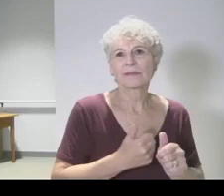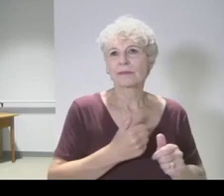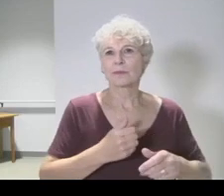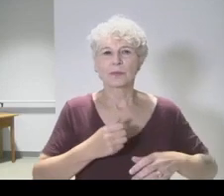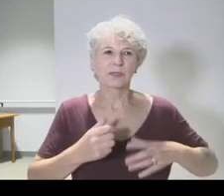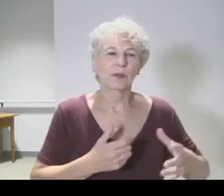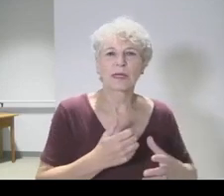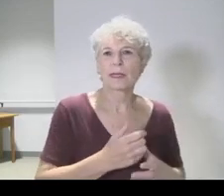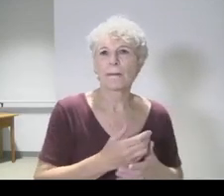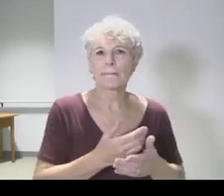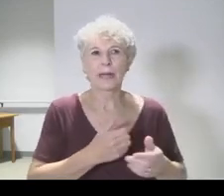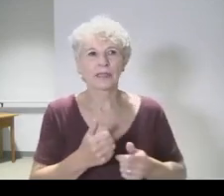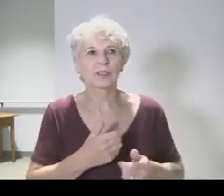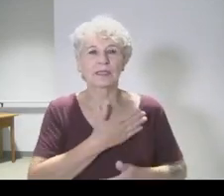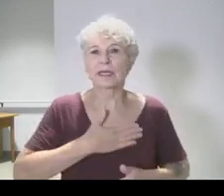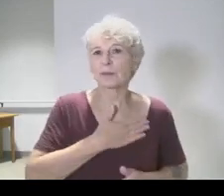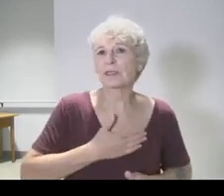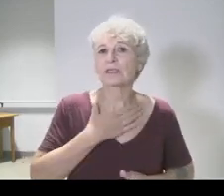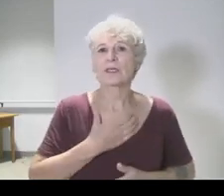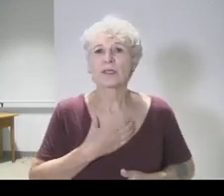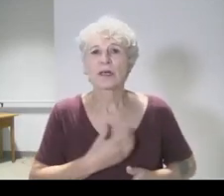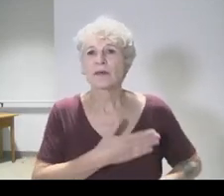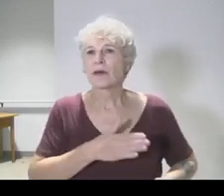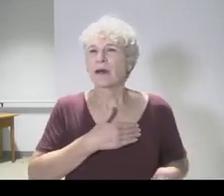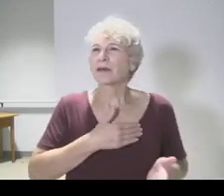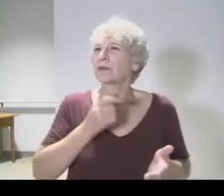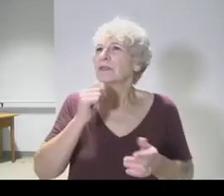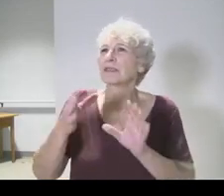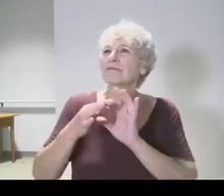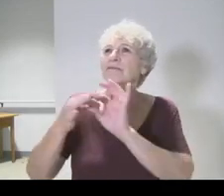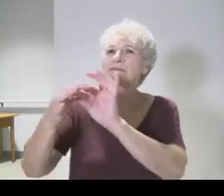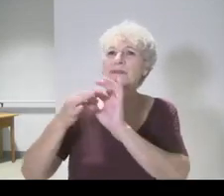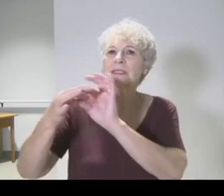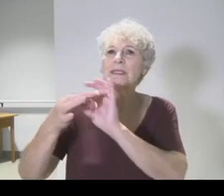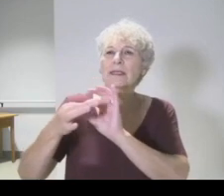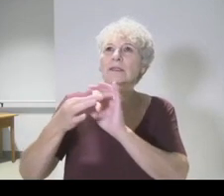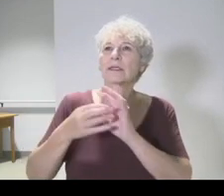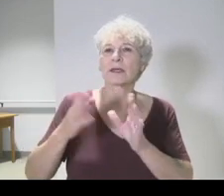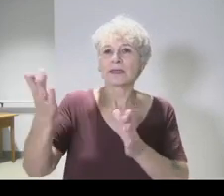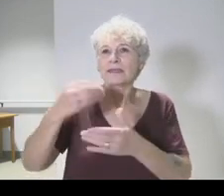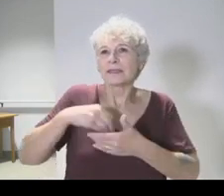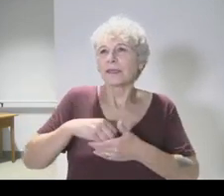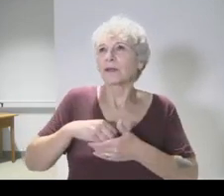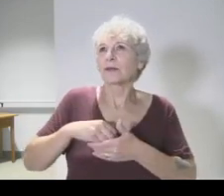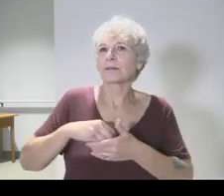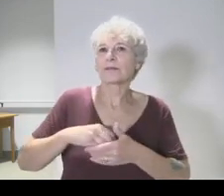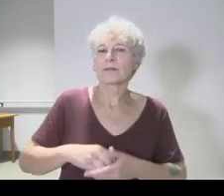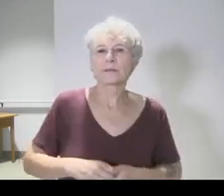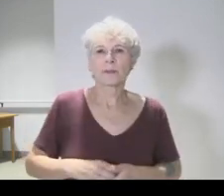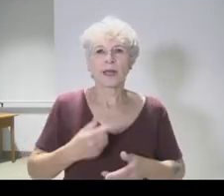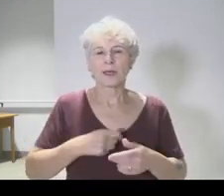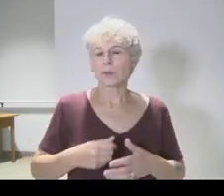that please the longings of our heart, then we're not in tune to the Holy Spirit who is indwelt in us. And